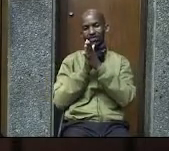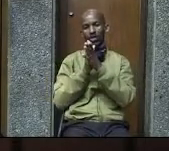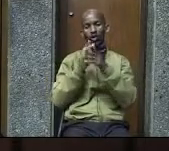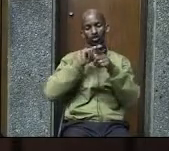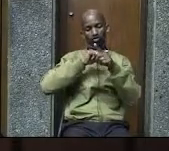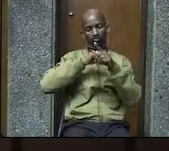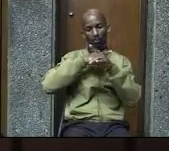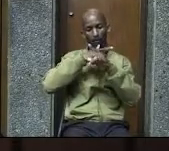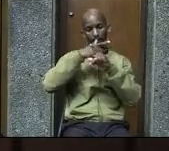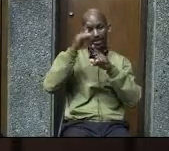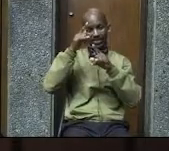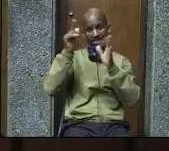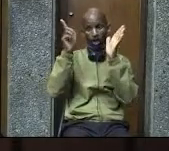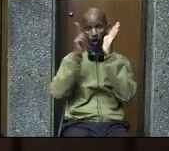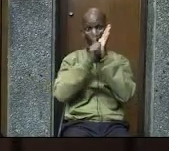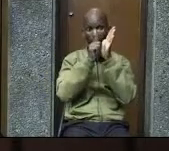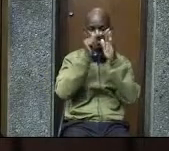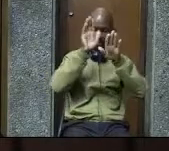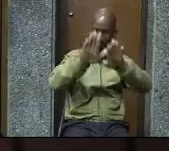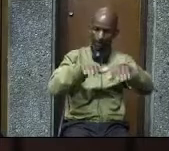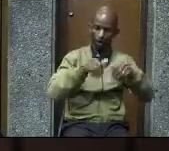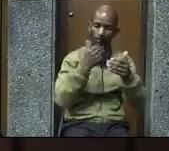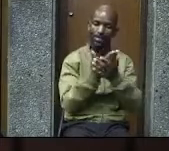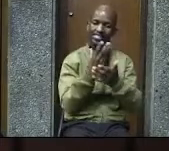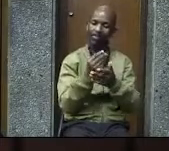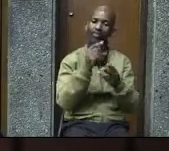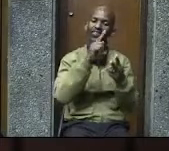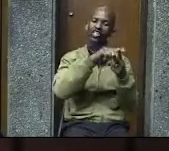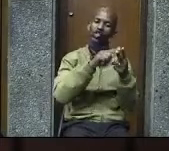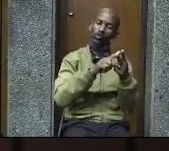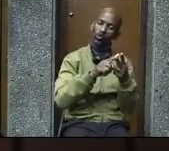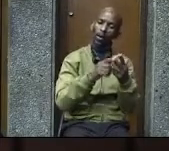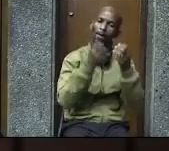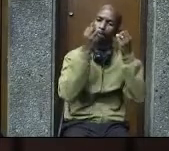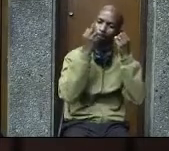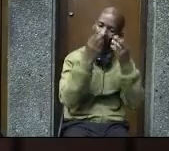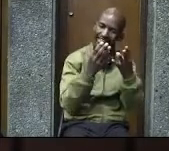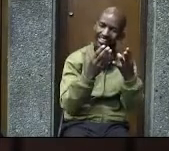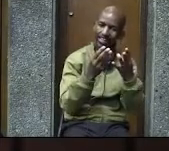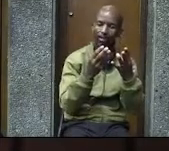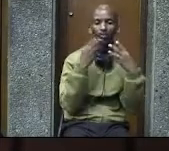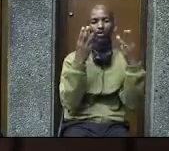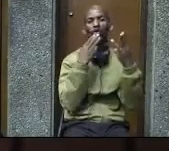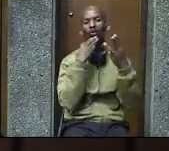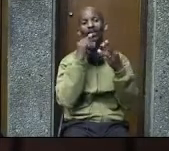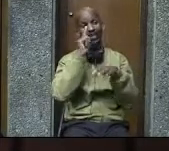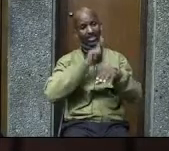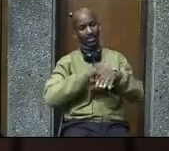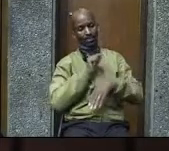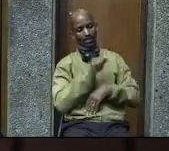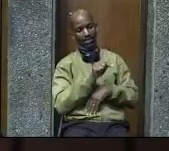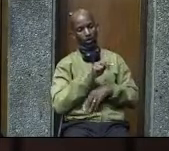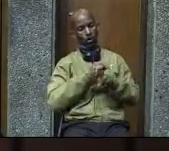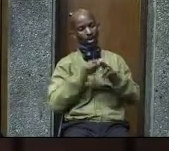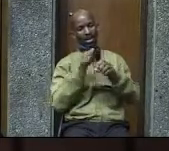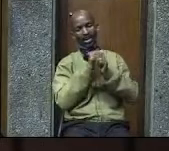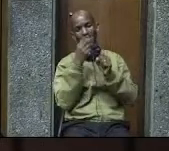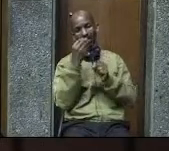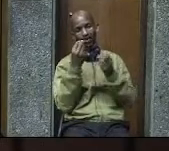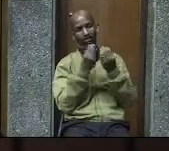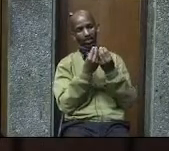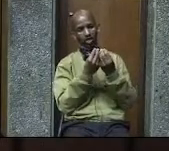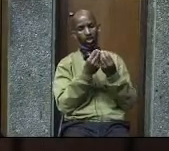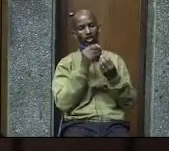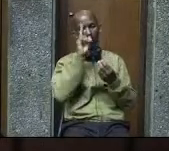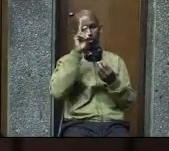pasise molao ko parliamenteng re tshwantse re be le 2/3 majority so kana ko eo ha re zange ra ba le yone